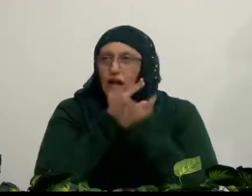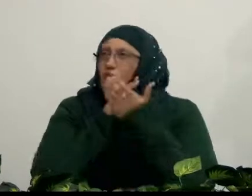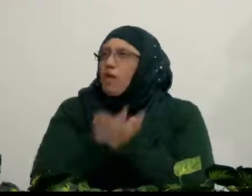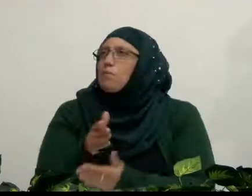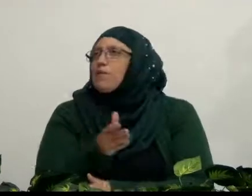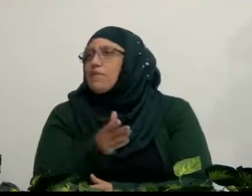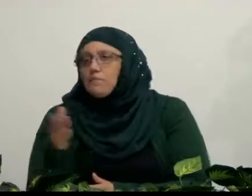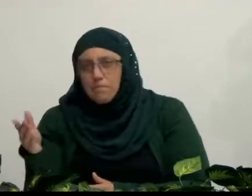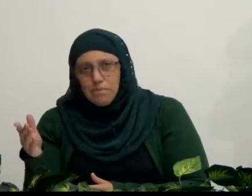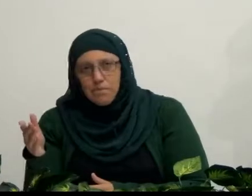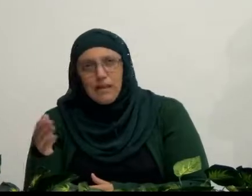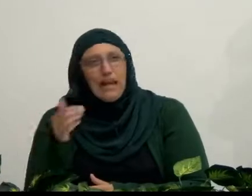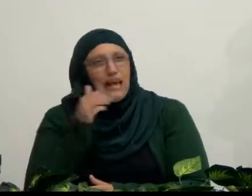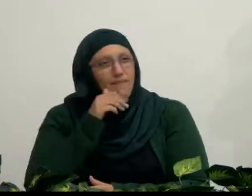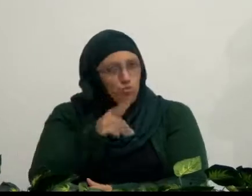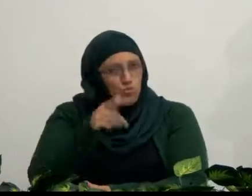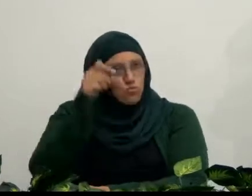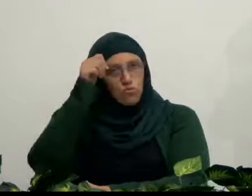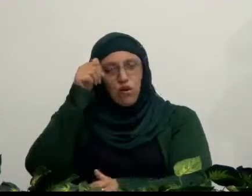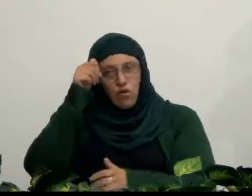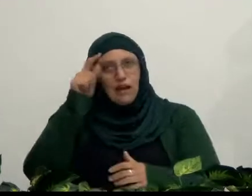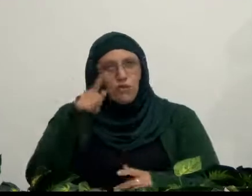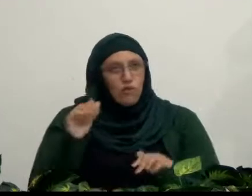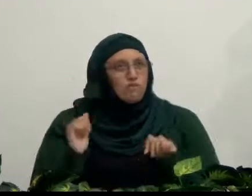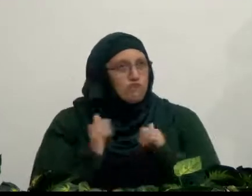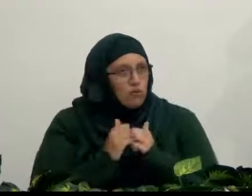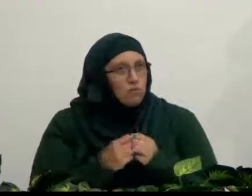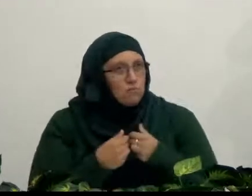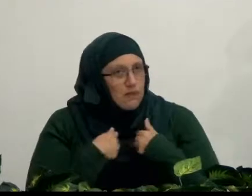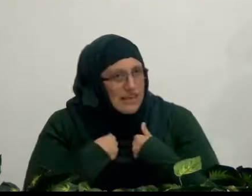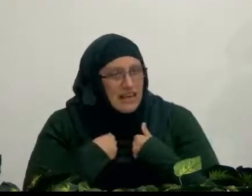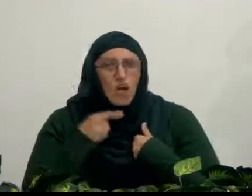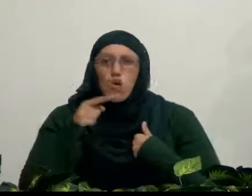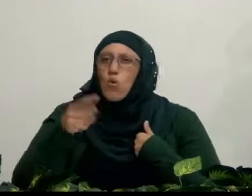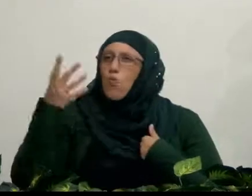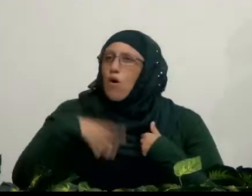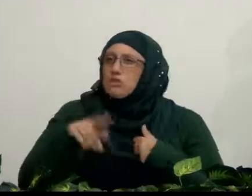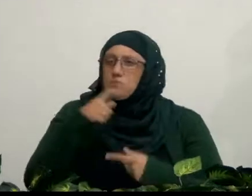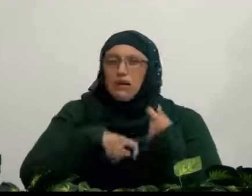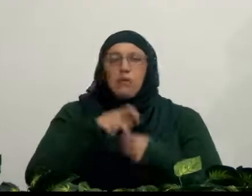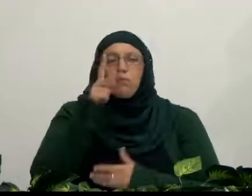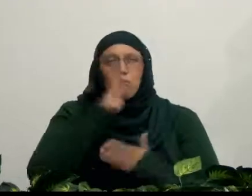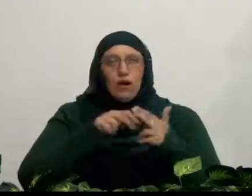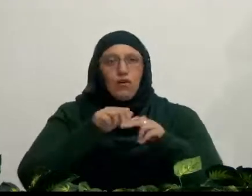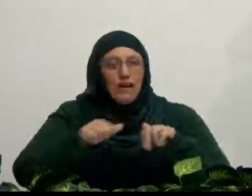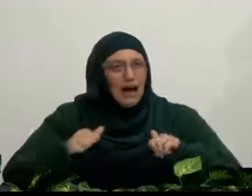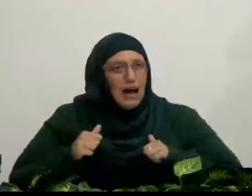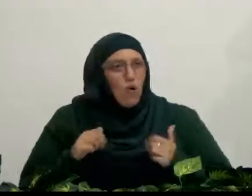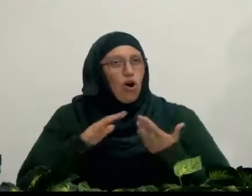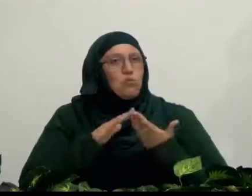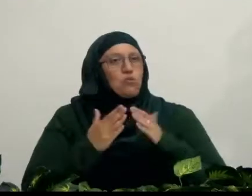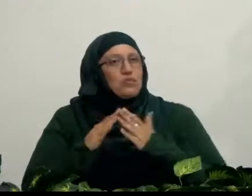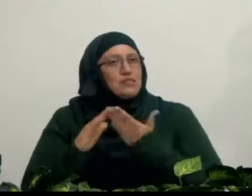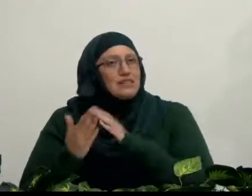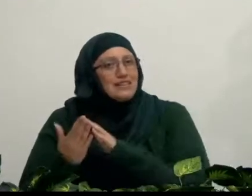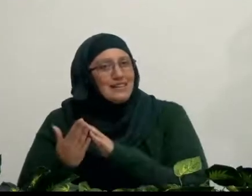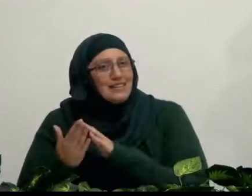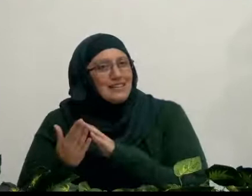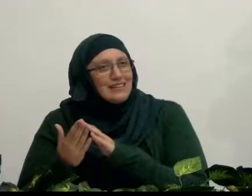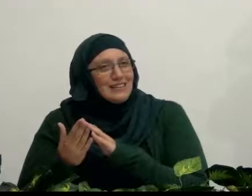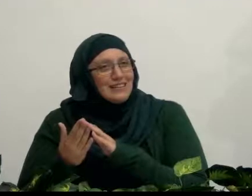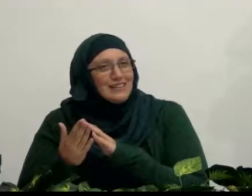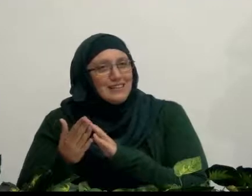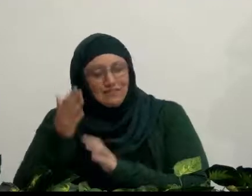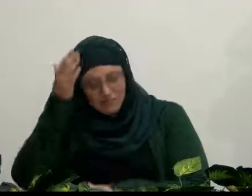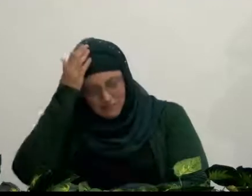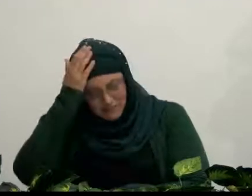community. If you now agree with me, and if you want to be part of the community, that Sahib al-Asr wa al-Zaman, inshallah,